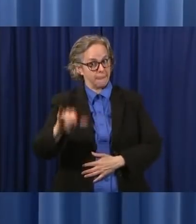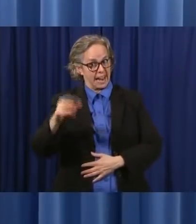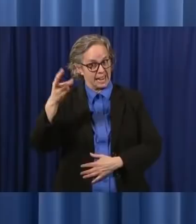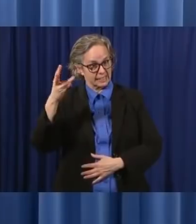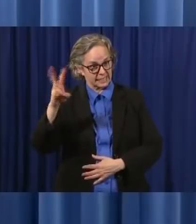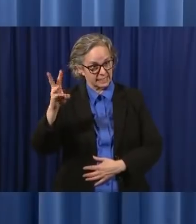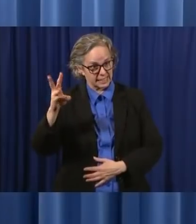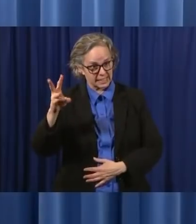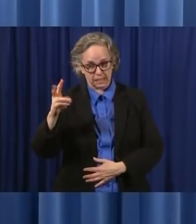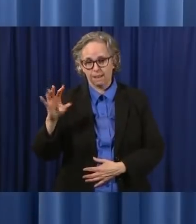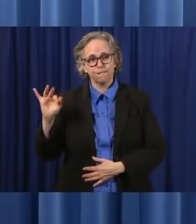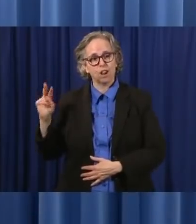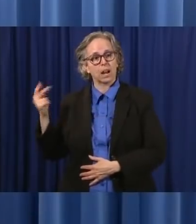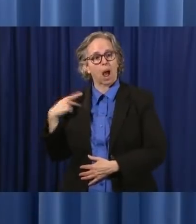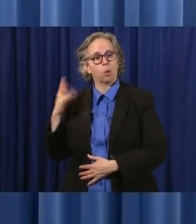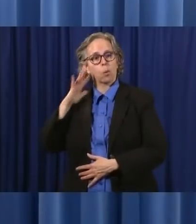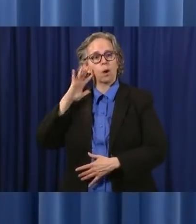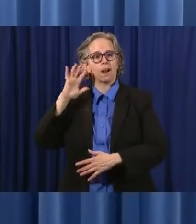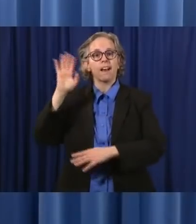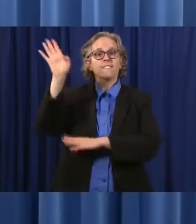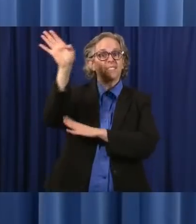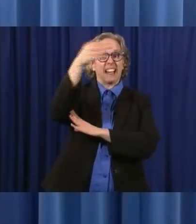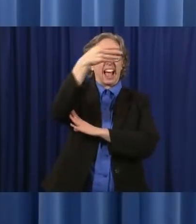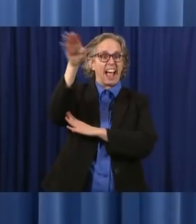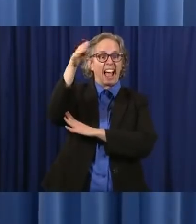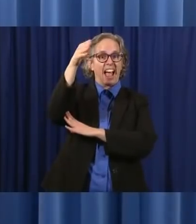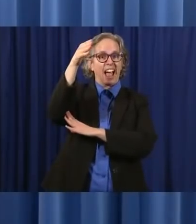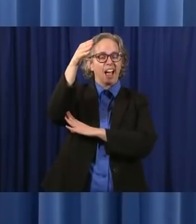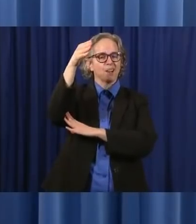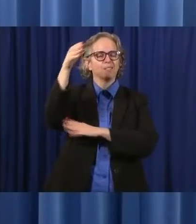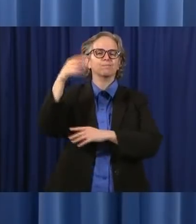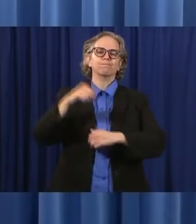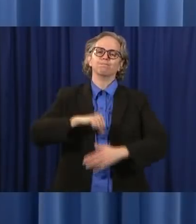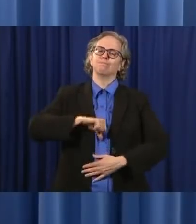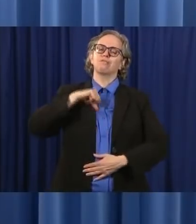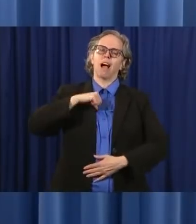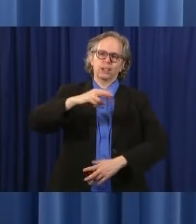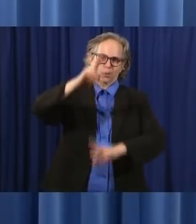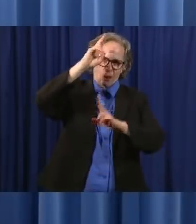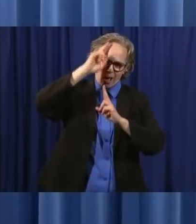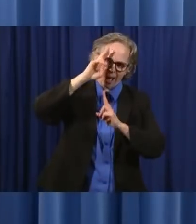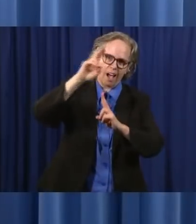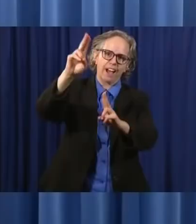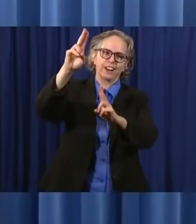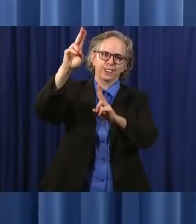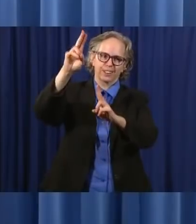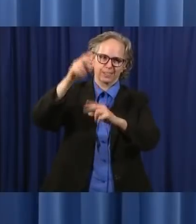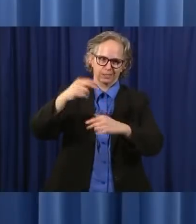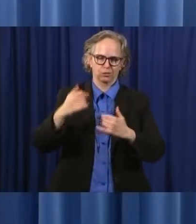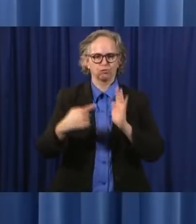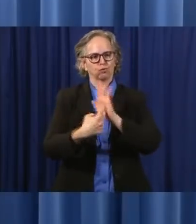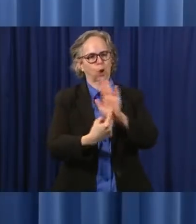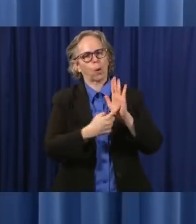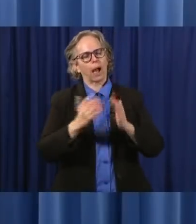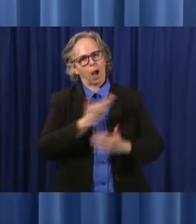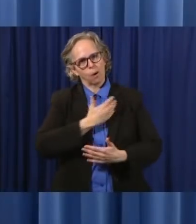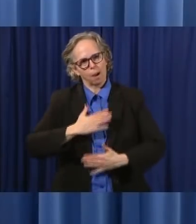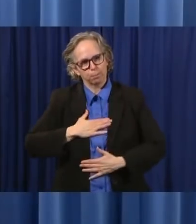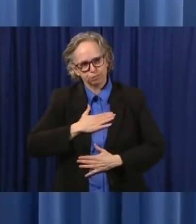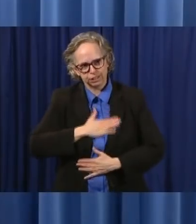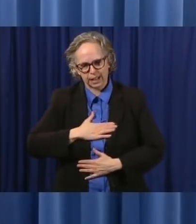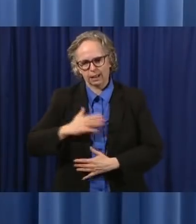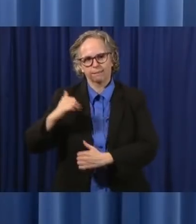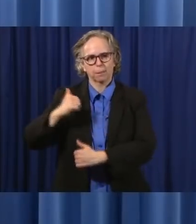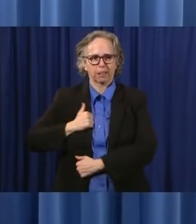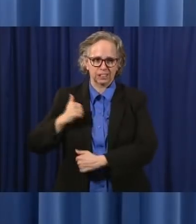flying our flag. In particular honor on that date, a sign of appreciation for those military